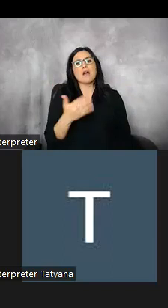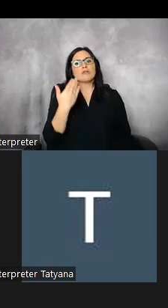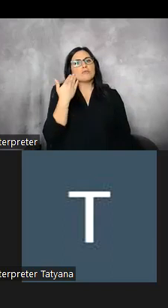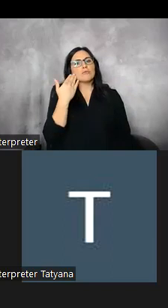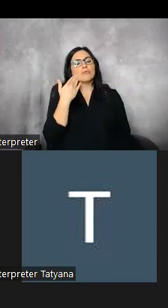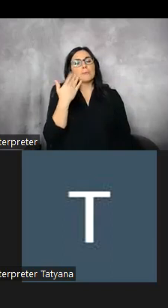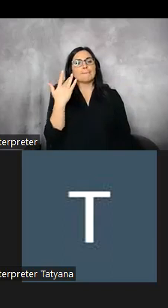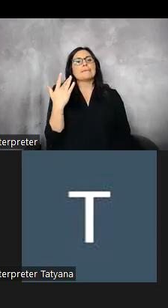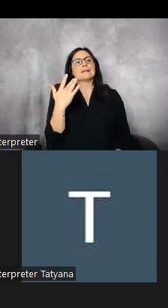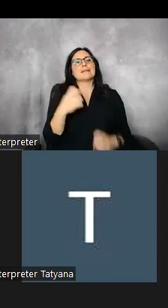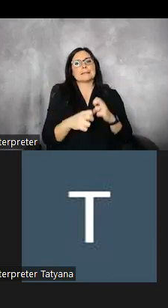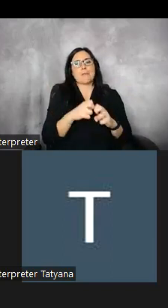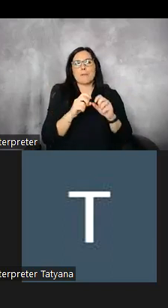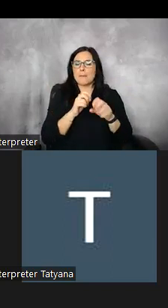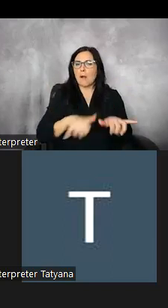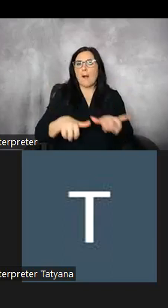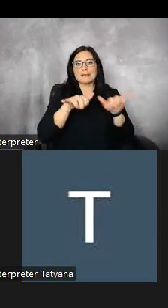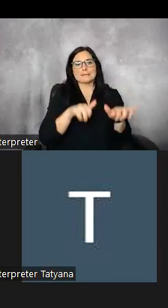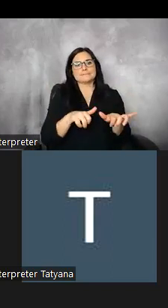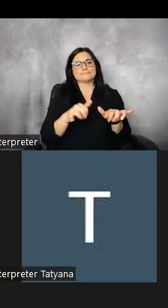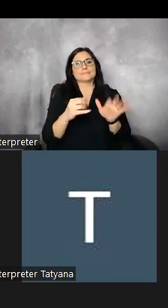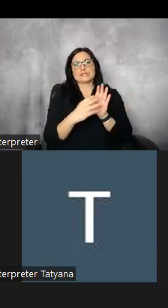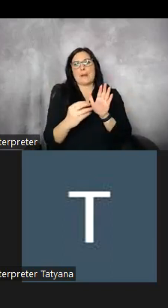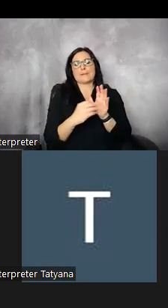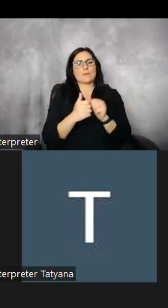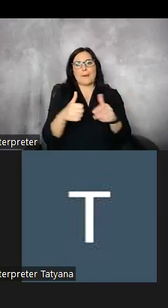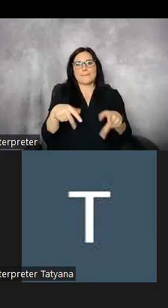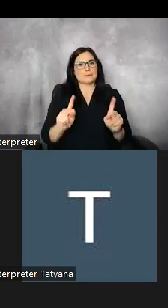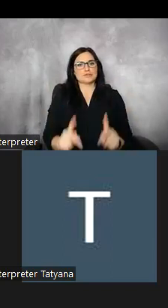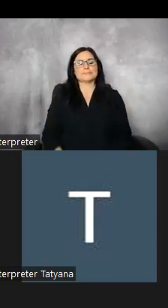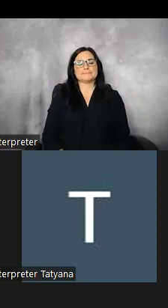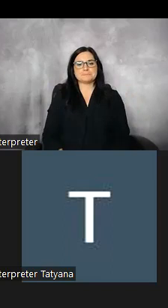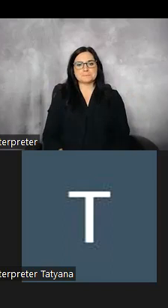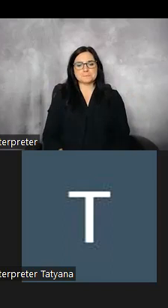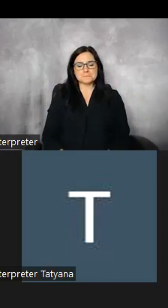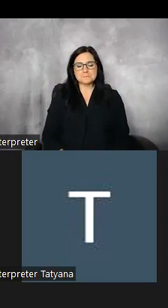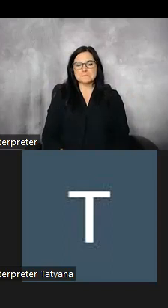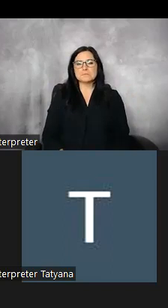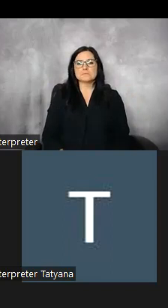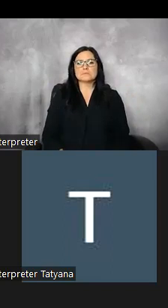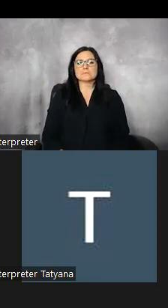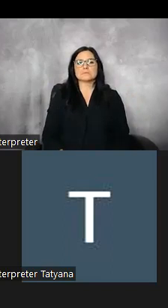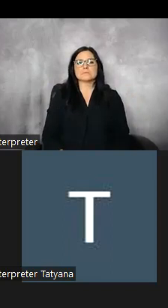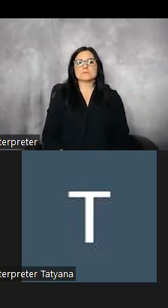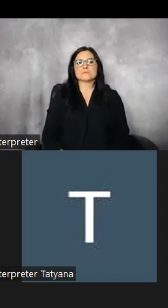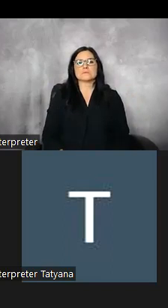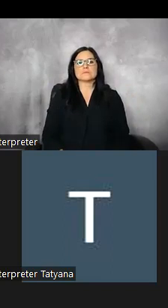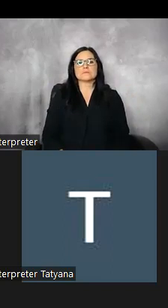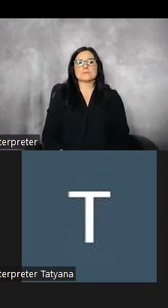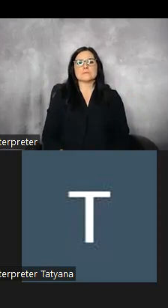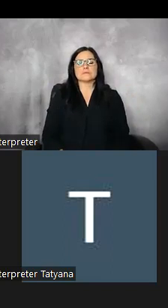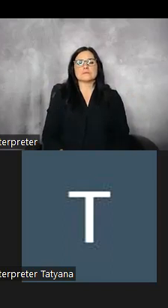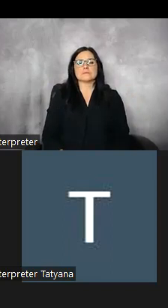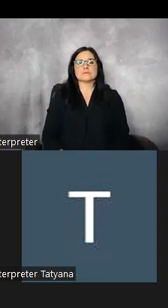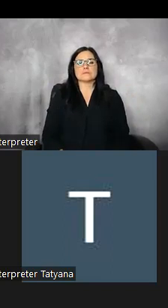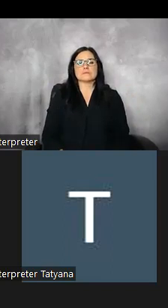because that is kind of a problem with specific names I can think of right off the top of my head. And it poses a 10-day limit to responses.